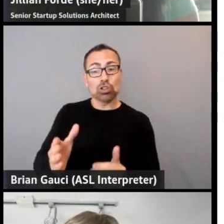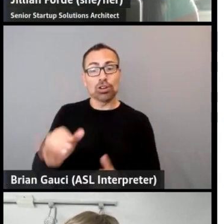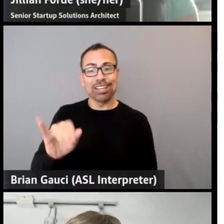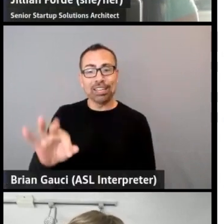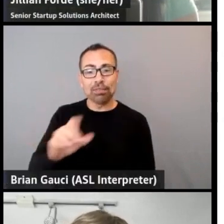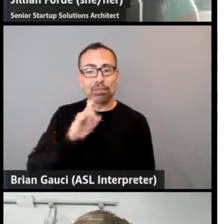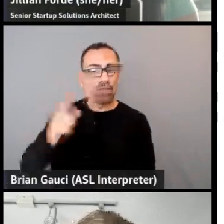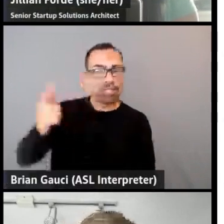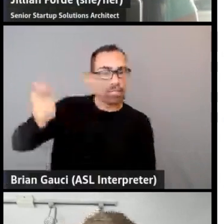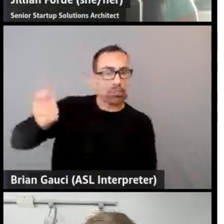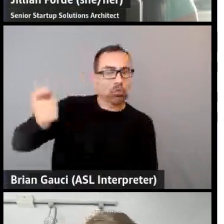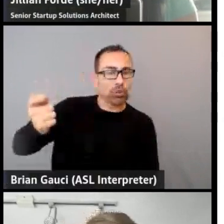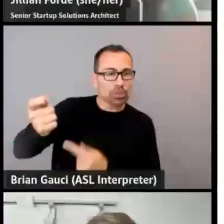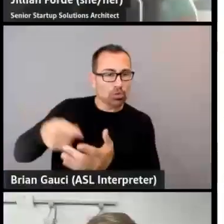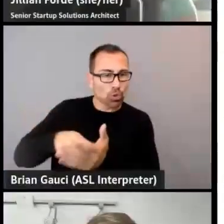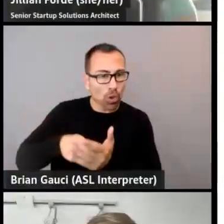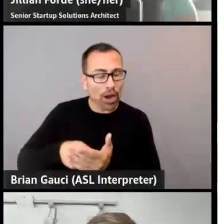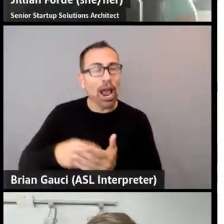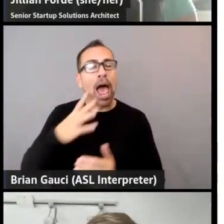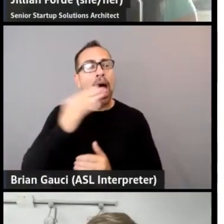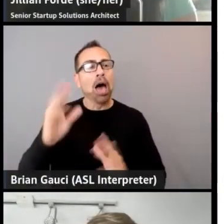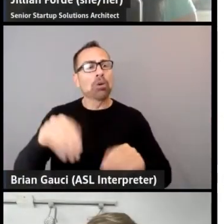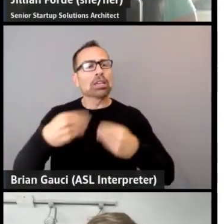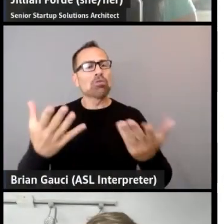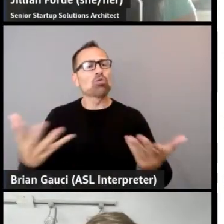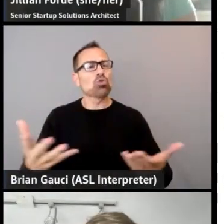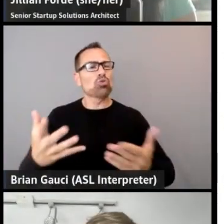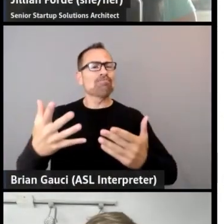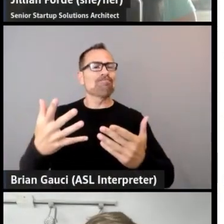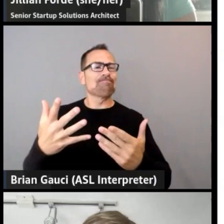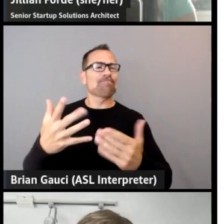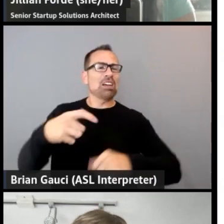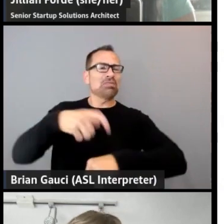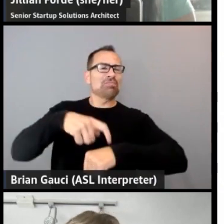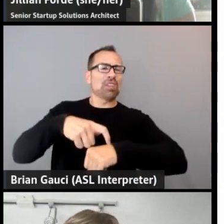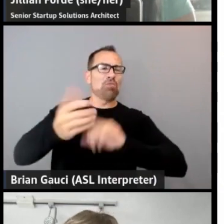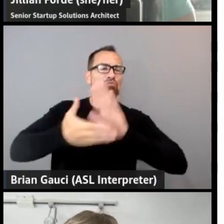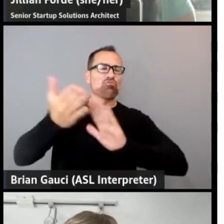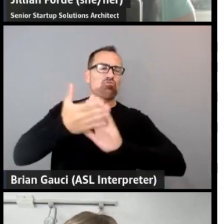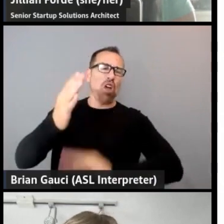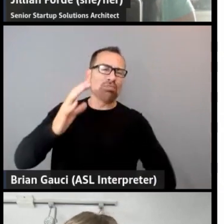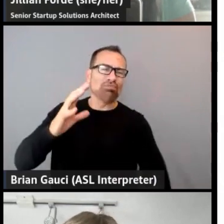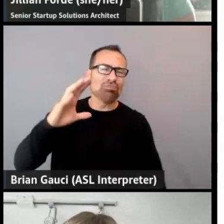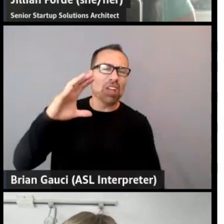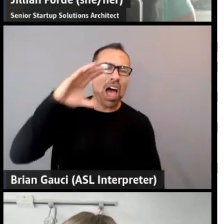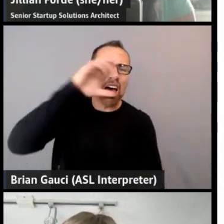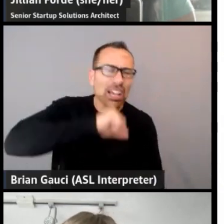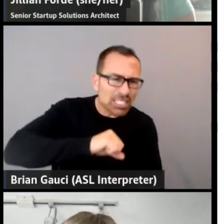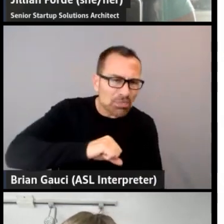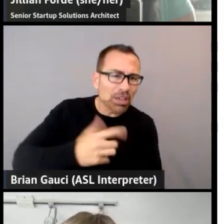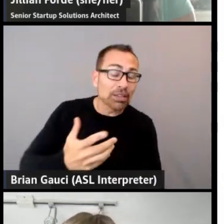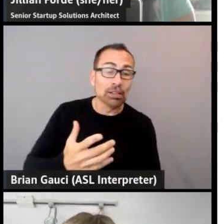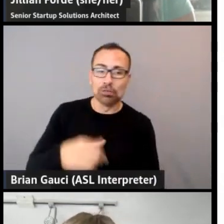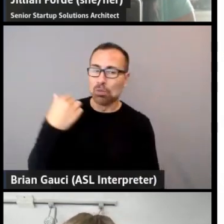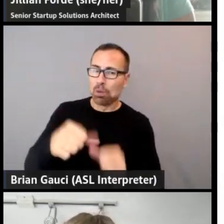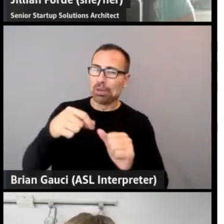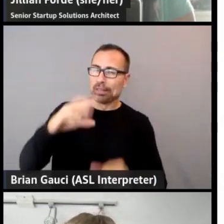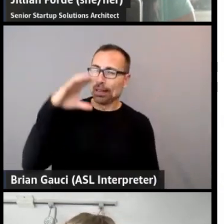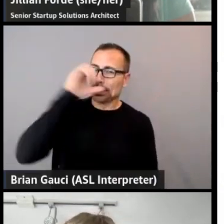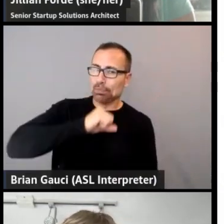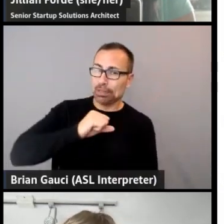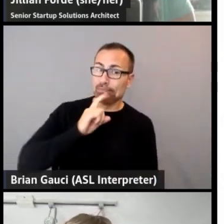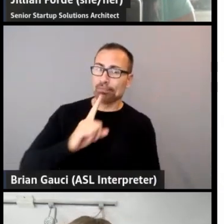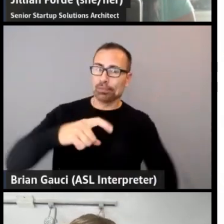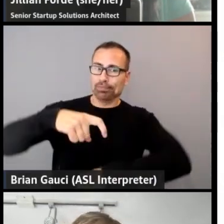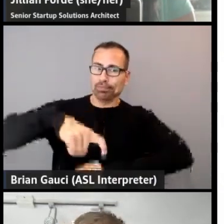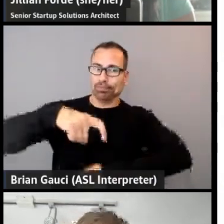we provide you with an estimated runtime. So you have an idea of how long it would take. This is an estimated runtime. The actual time really